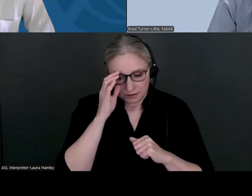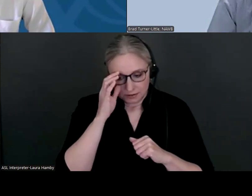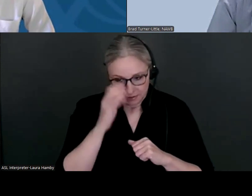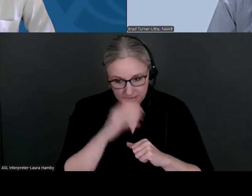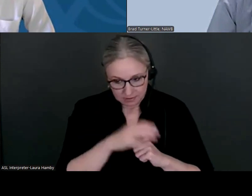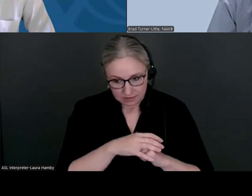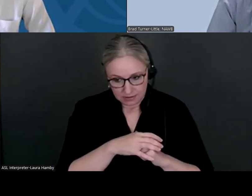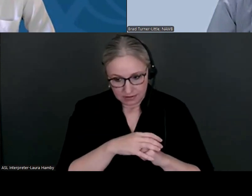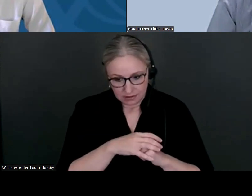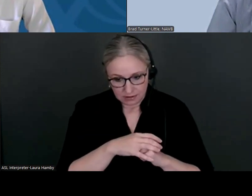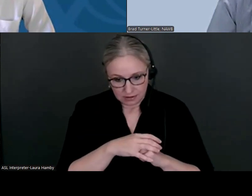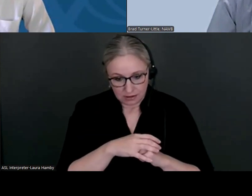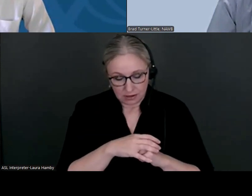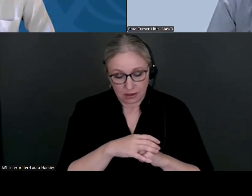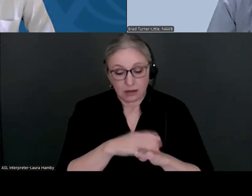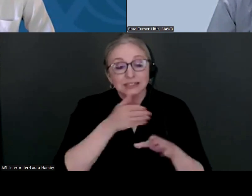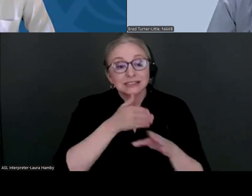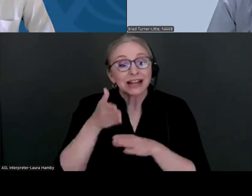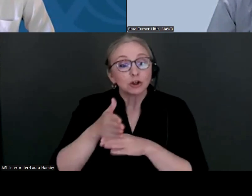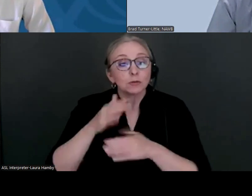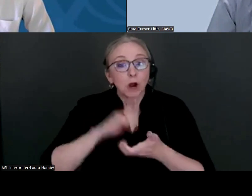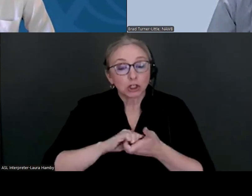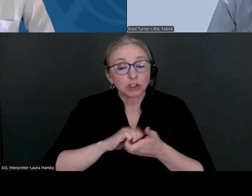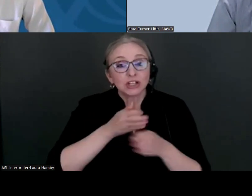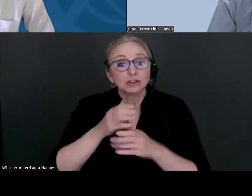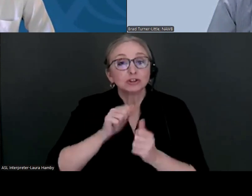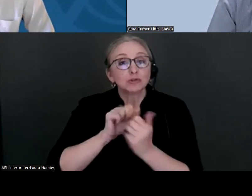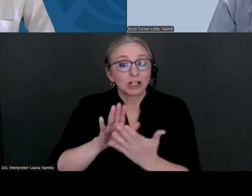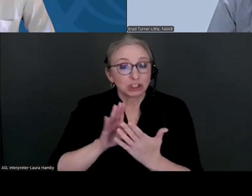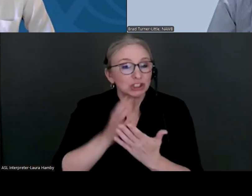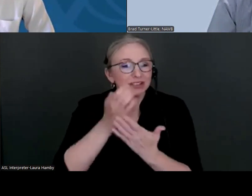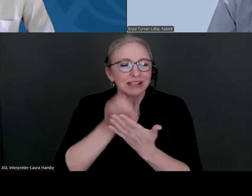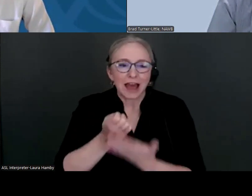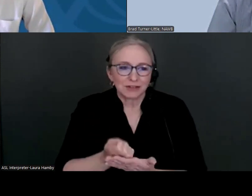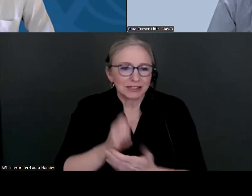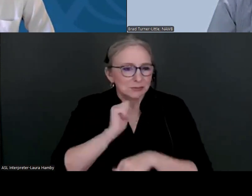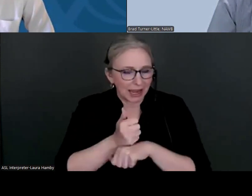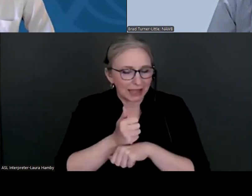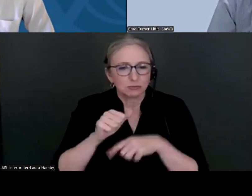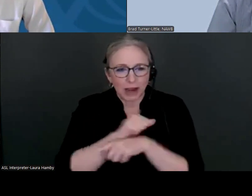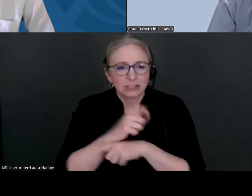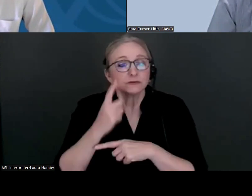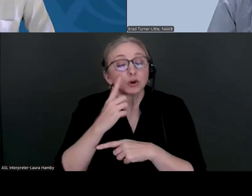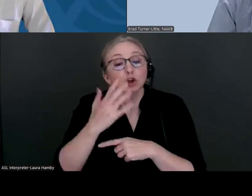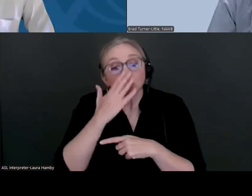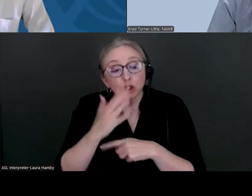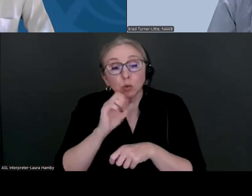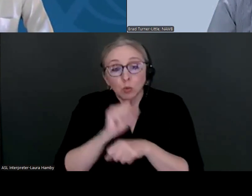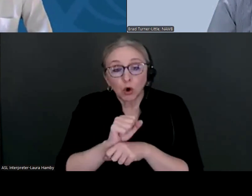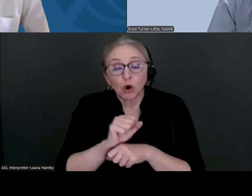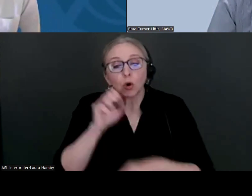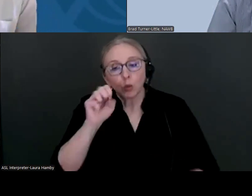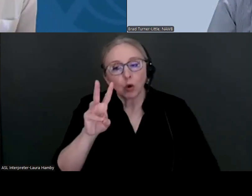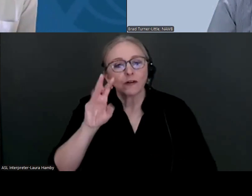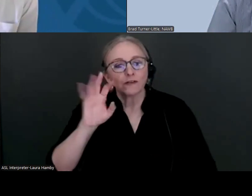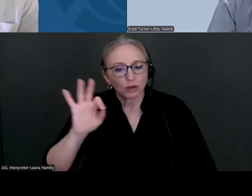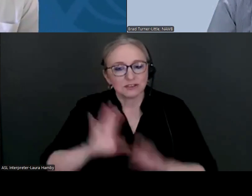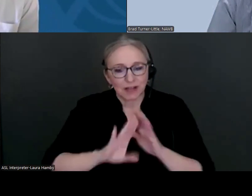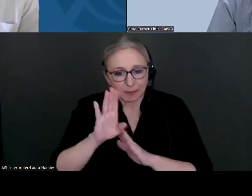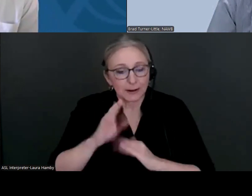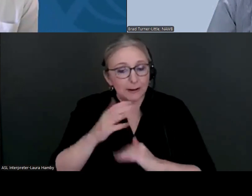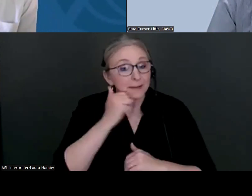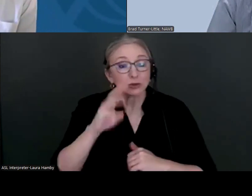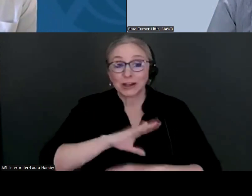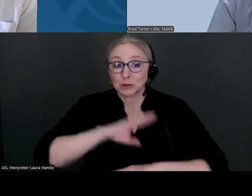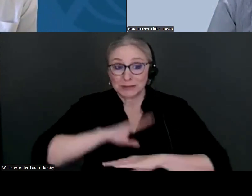So sector partnerships, the use of sector strategies is an evidence-based practice for effective workforce development. It's really the best way to meet the needs of